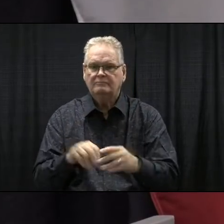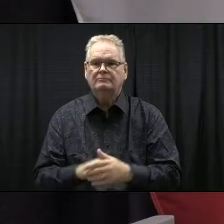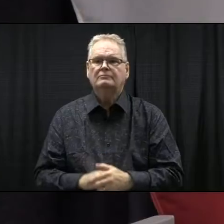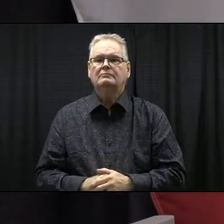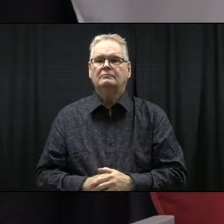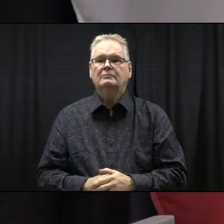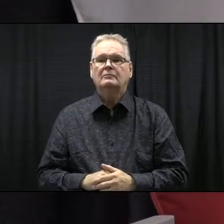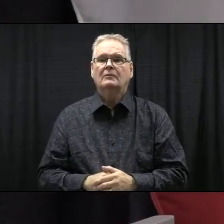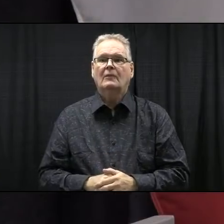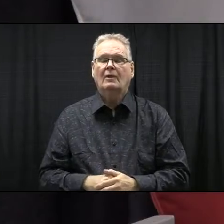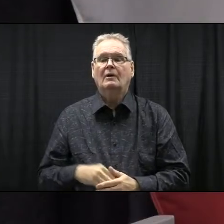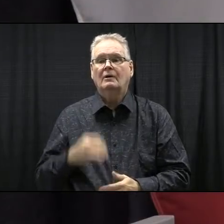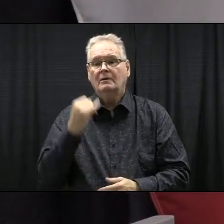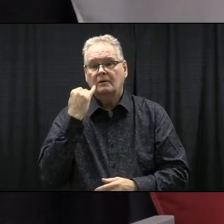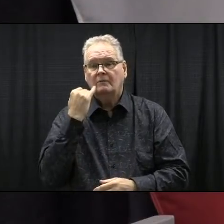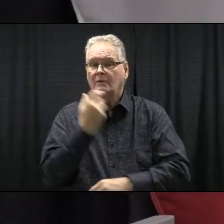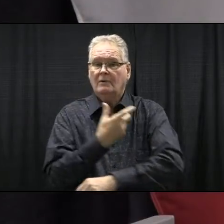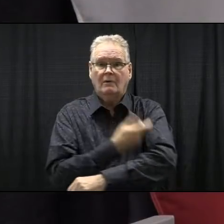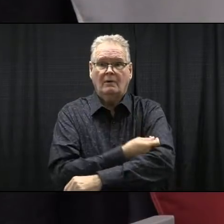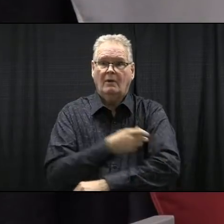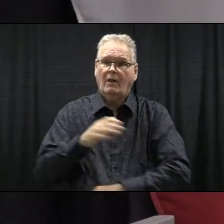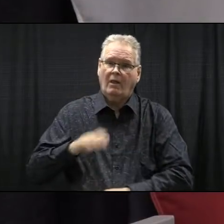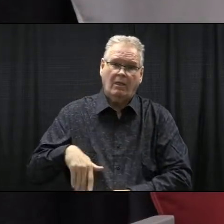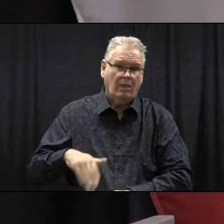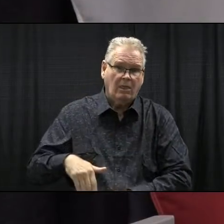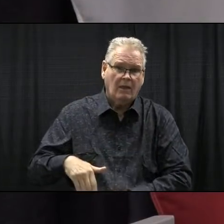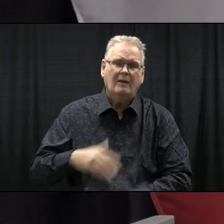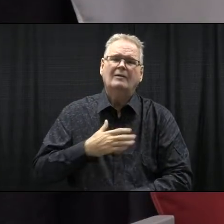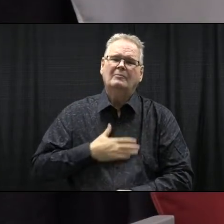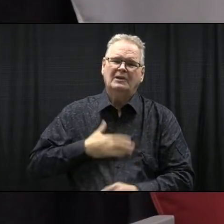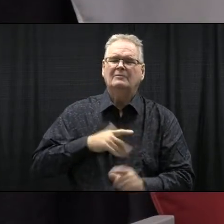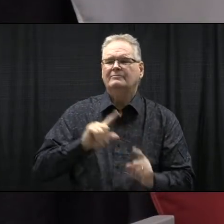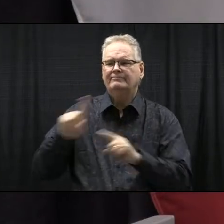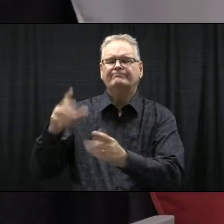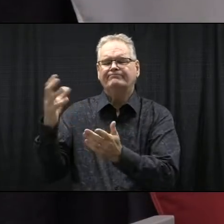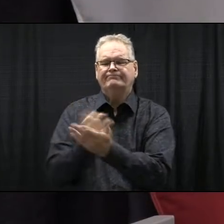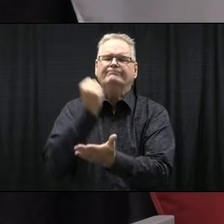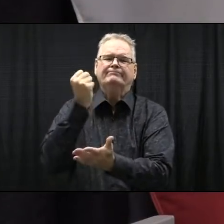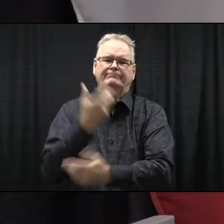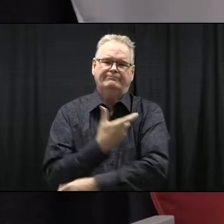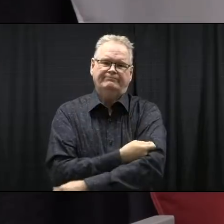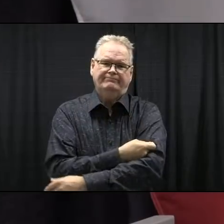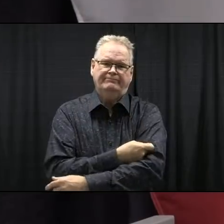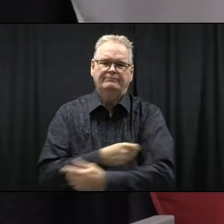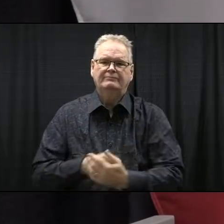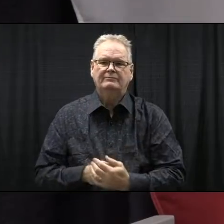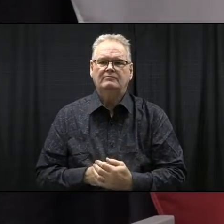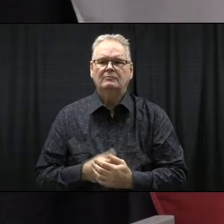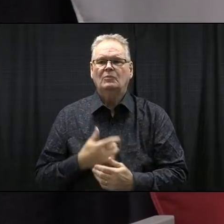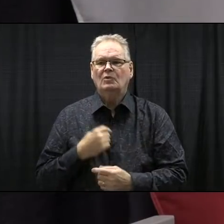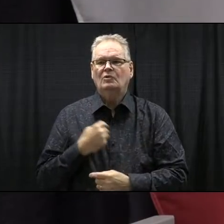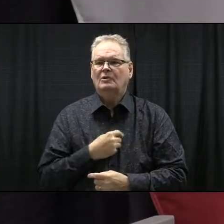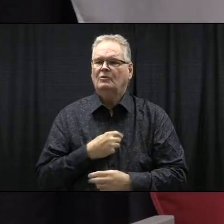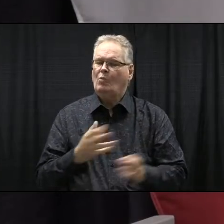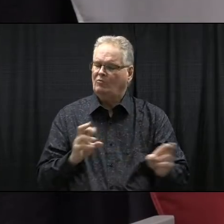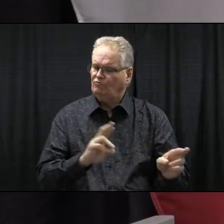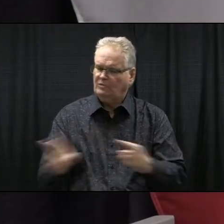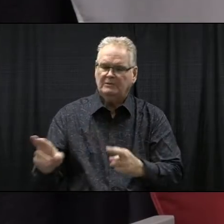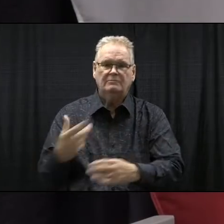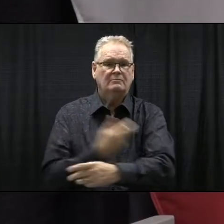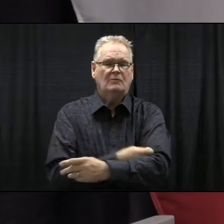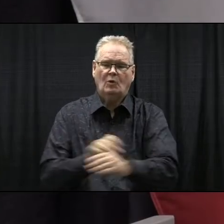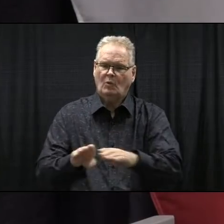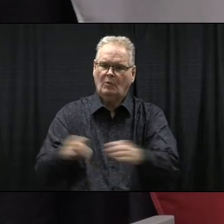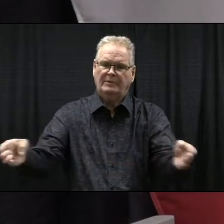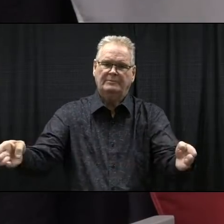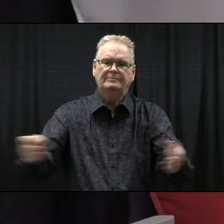have your dose ready and waiting for you. Please make the time to get the shot. Today, the National Advisory Committee on Immunization,